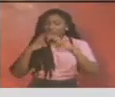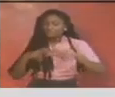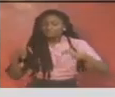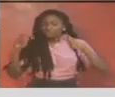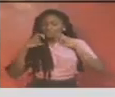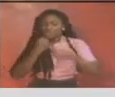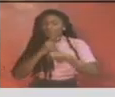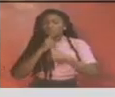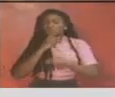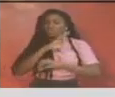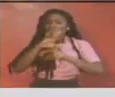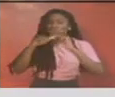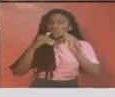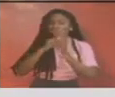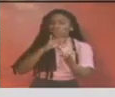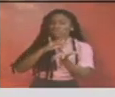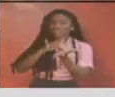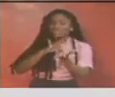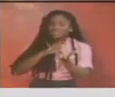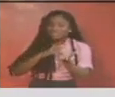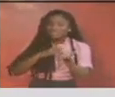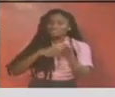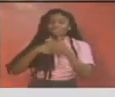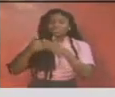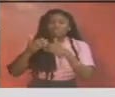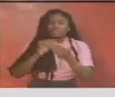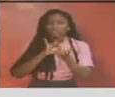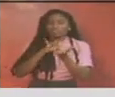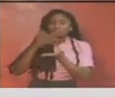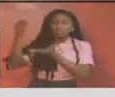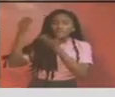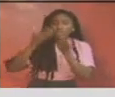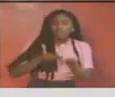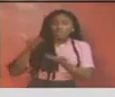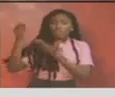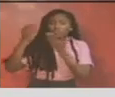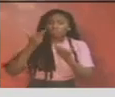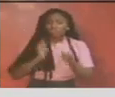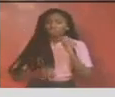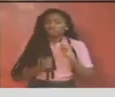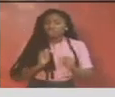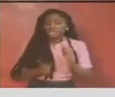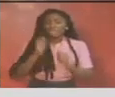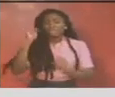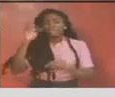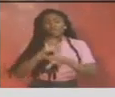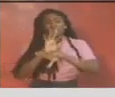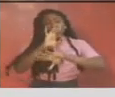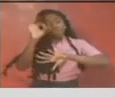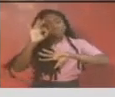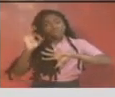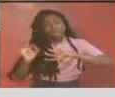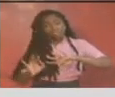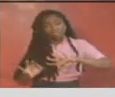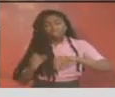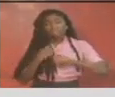information on adverse events or adverse drug reactions that are found in the region among our member states. We